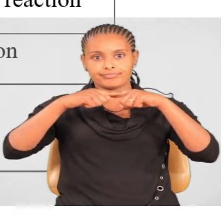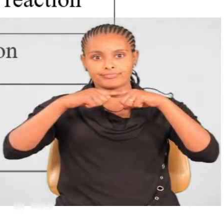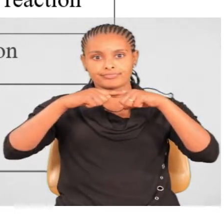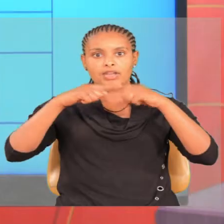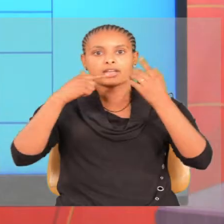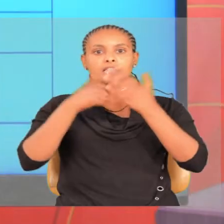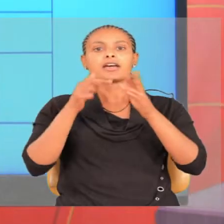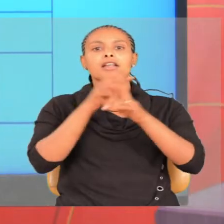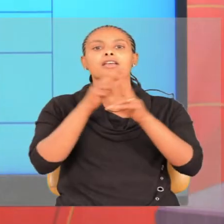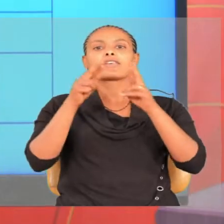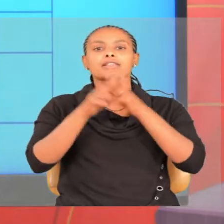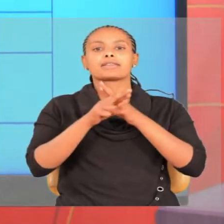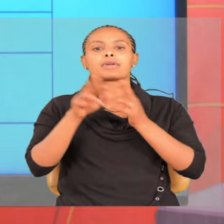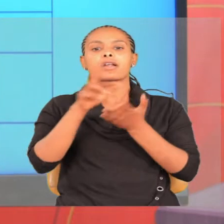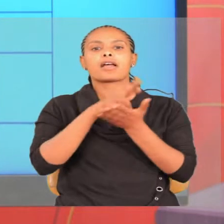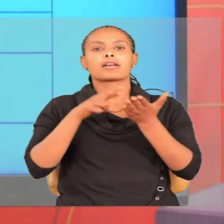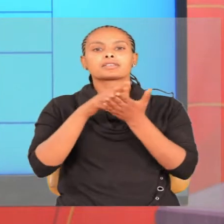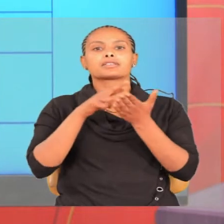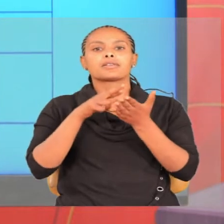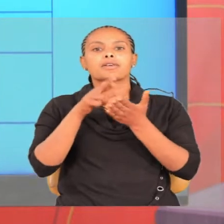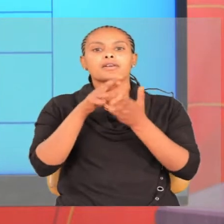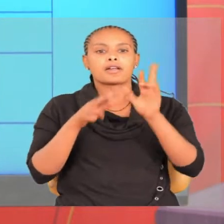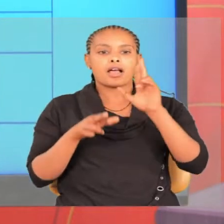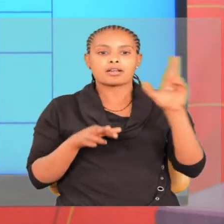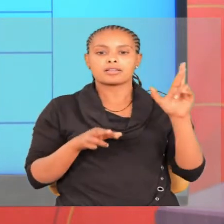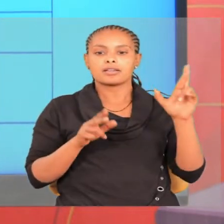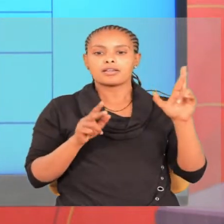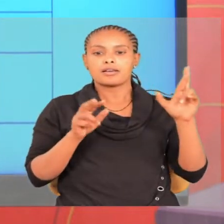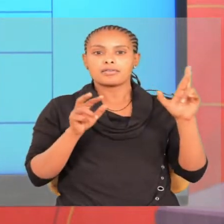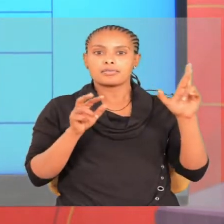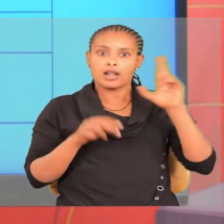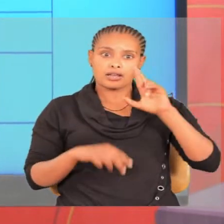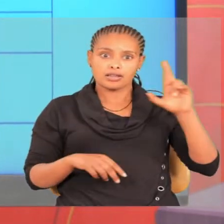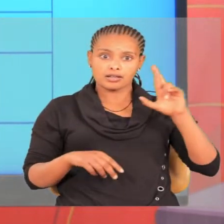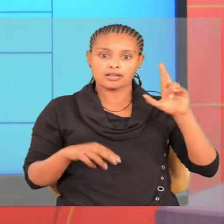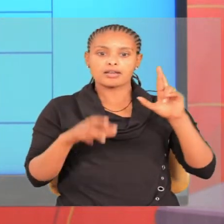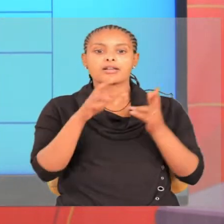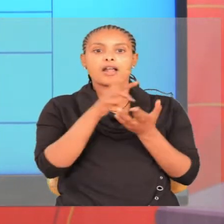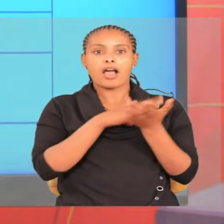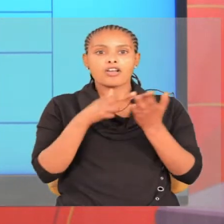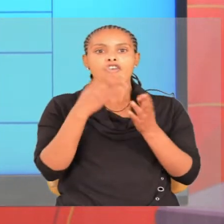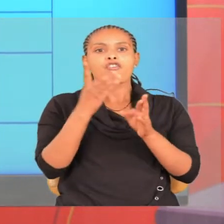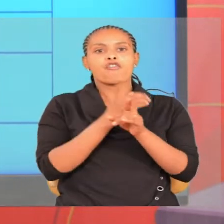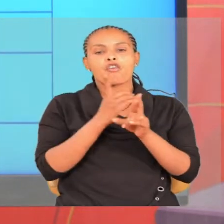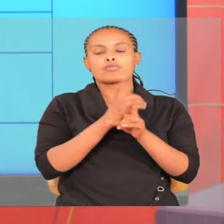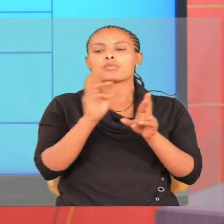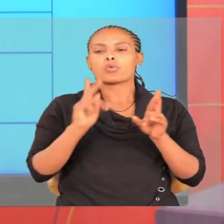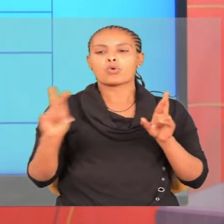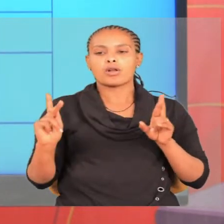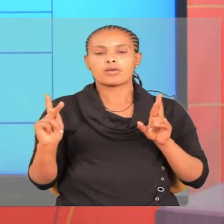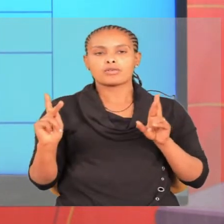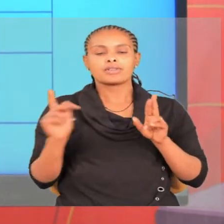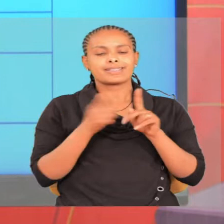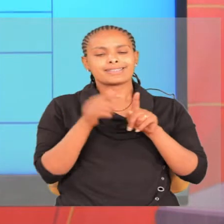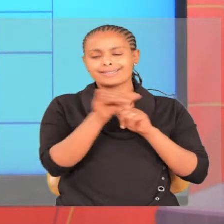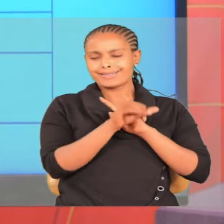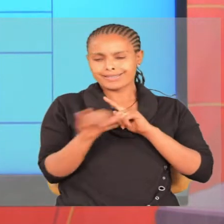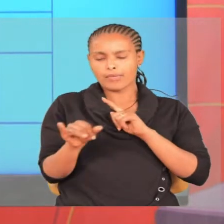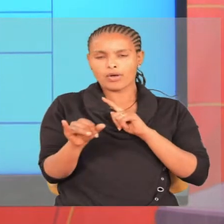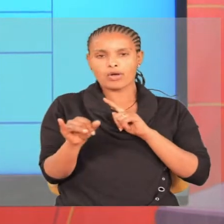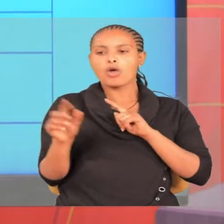In reversible reaction, reactants react and form products. In the same